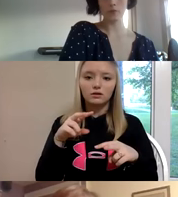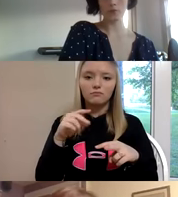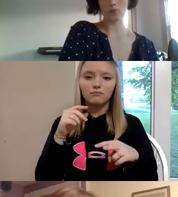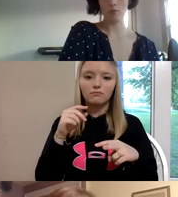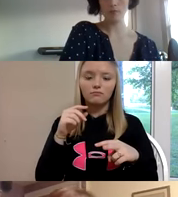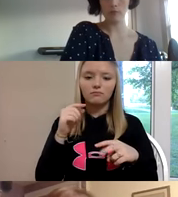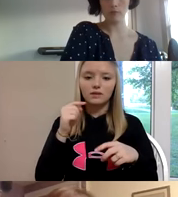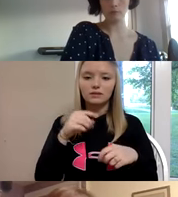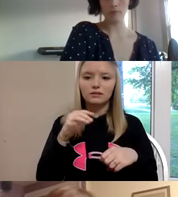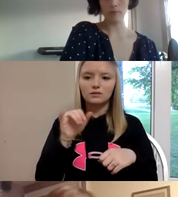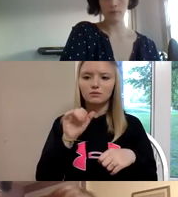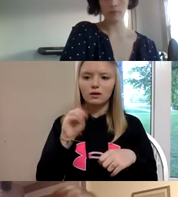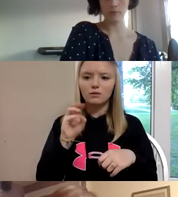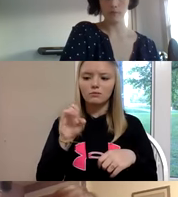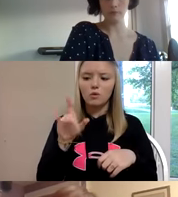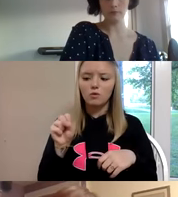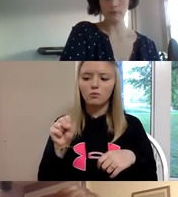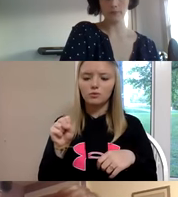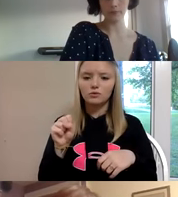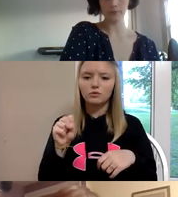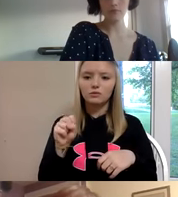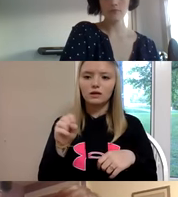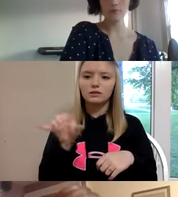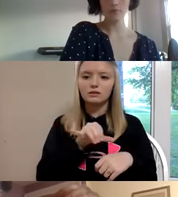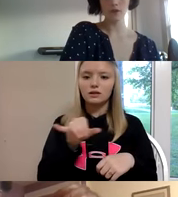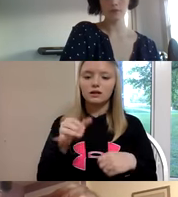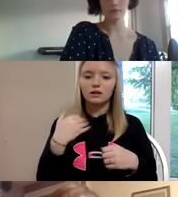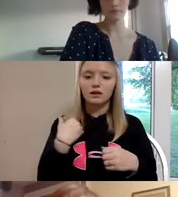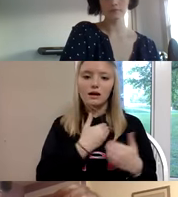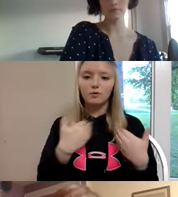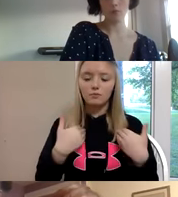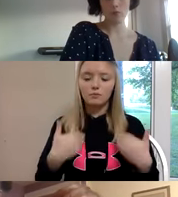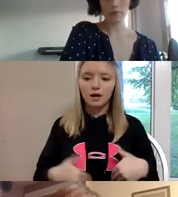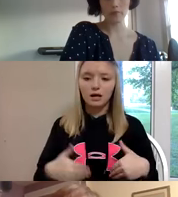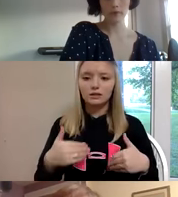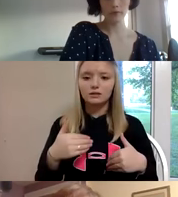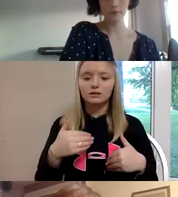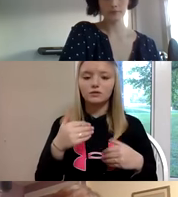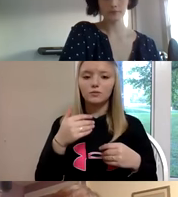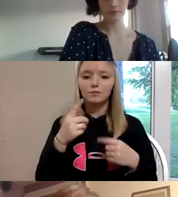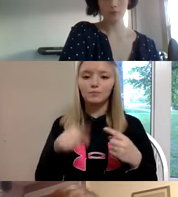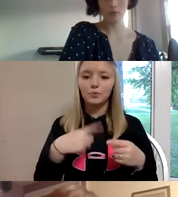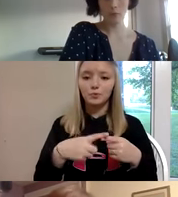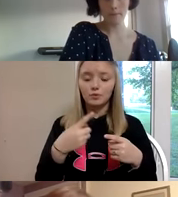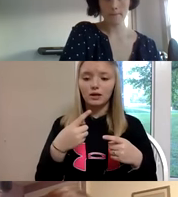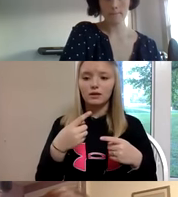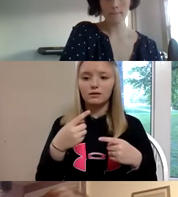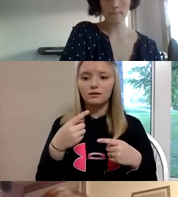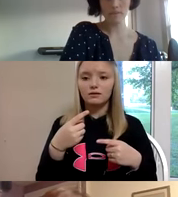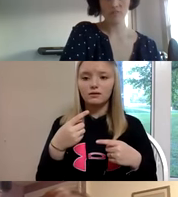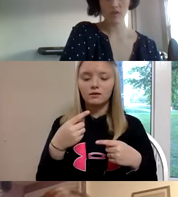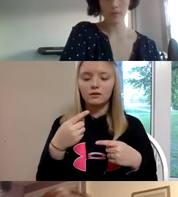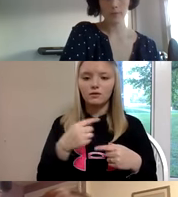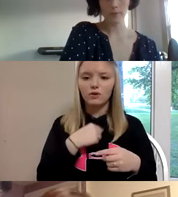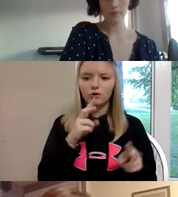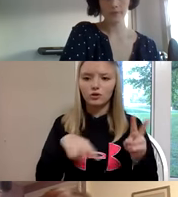and that's kind of like our bodies. So when we are, you know, looking at all